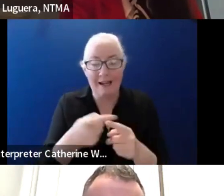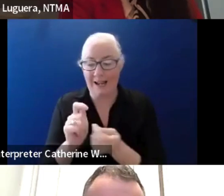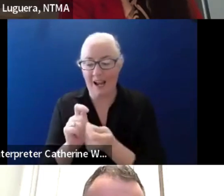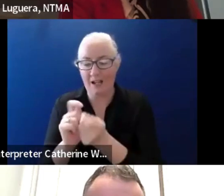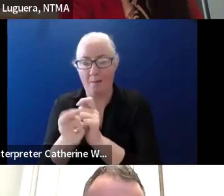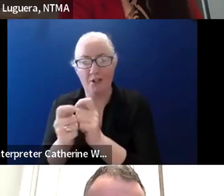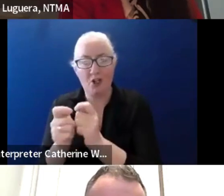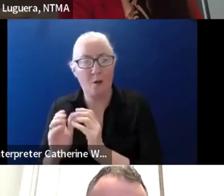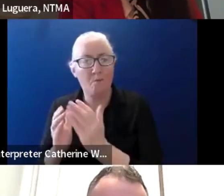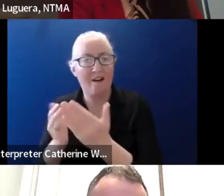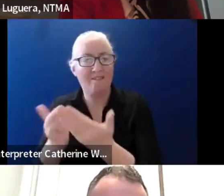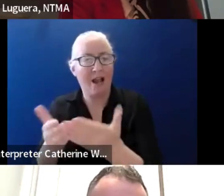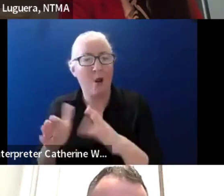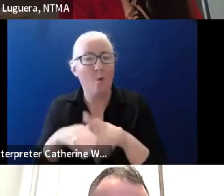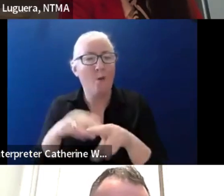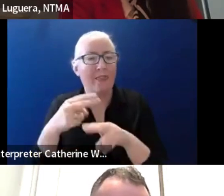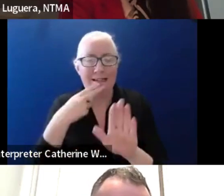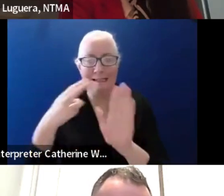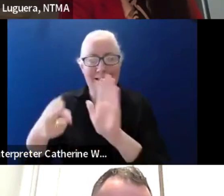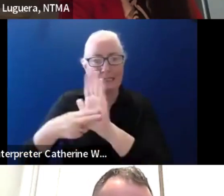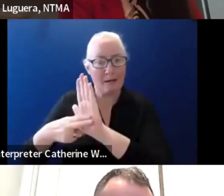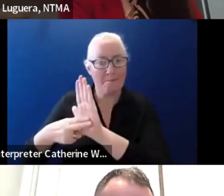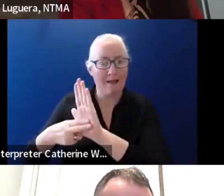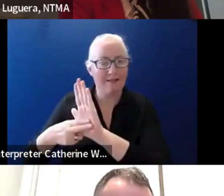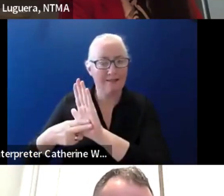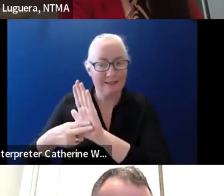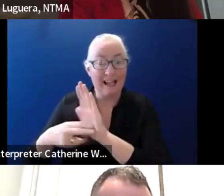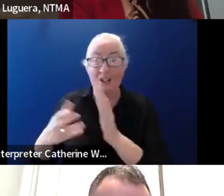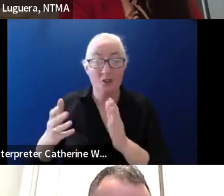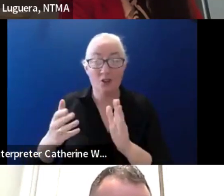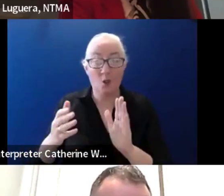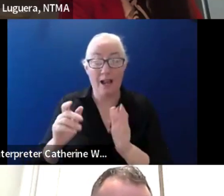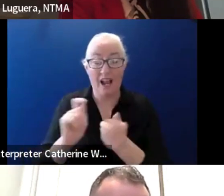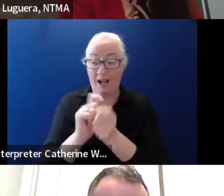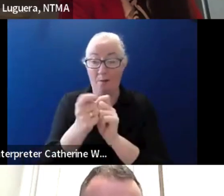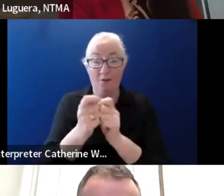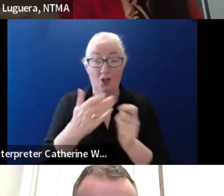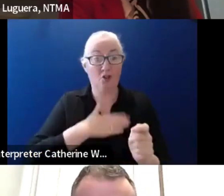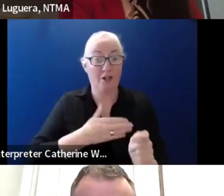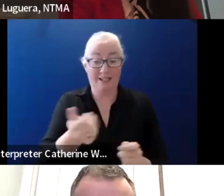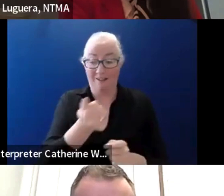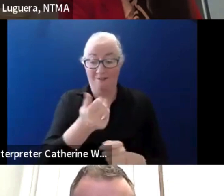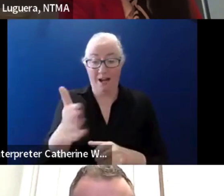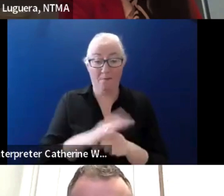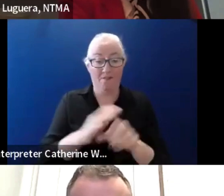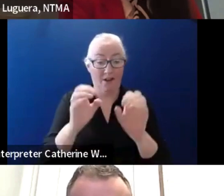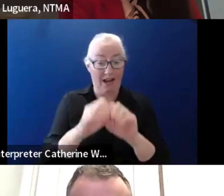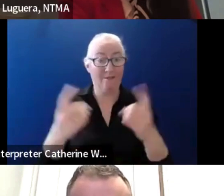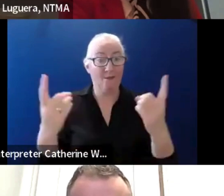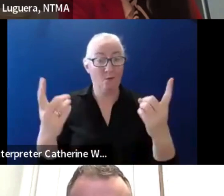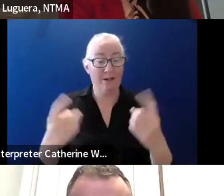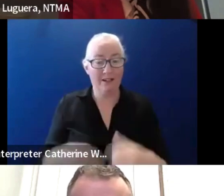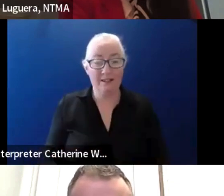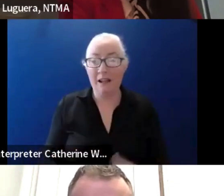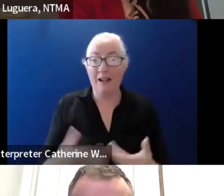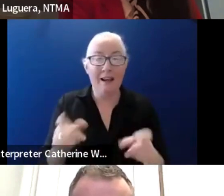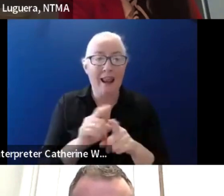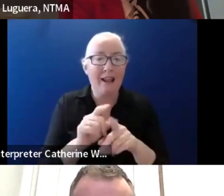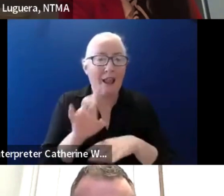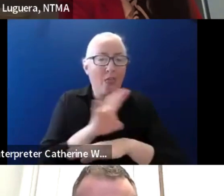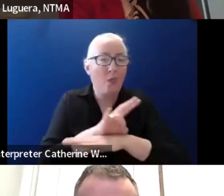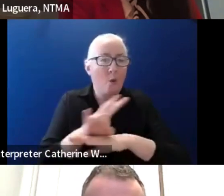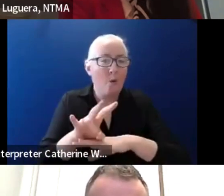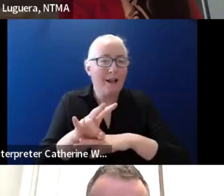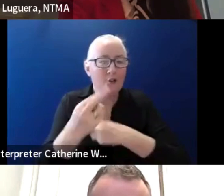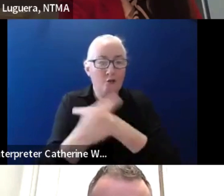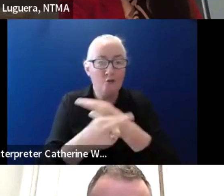are provided without stigma, and in some cases accommodations are just made available to everybody, such as the quiet room.